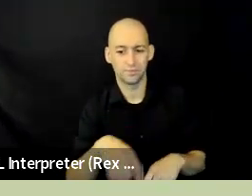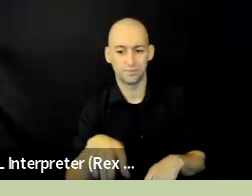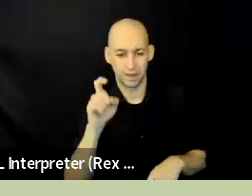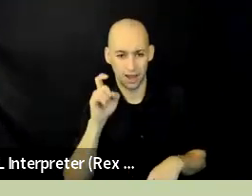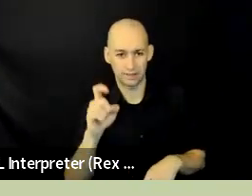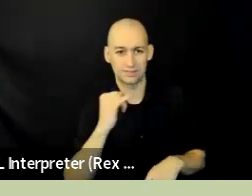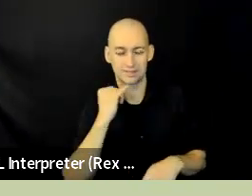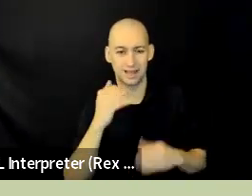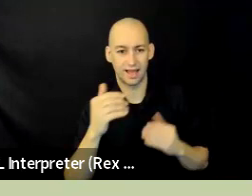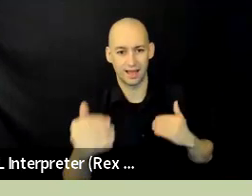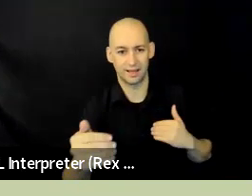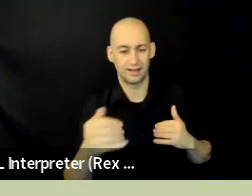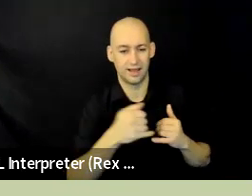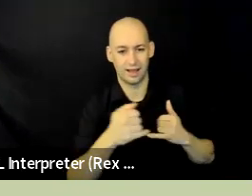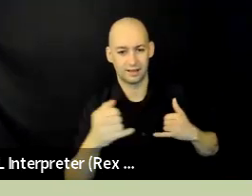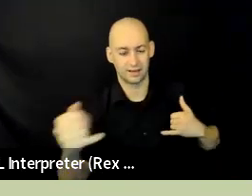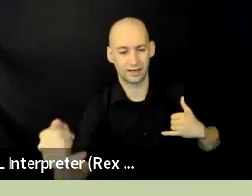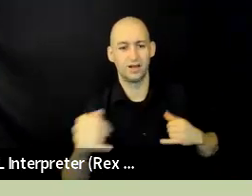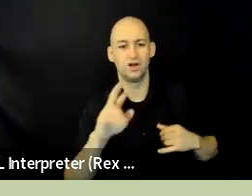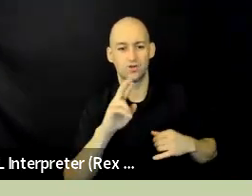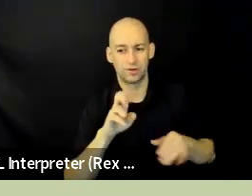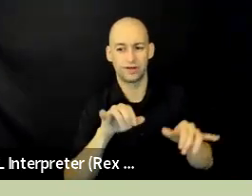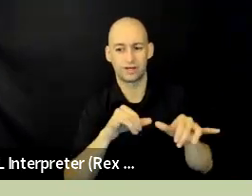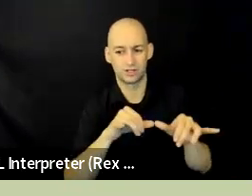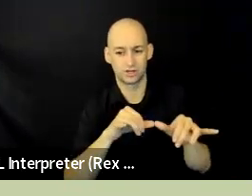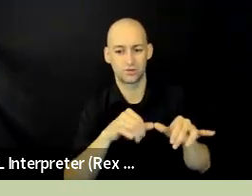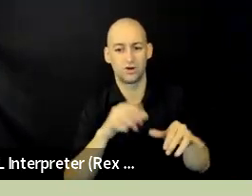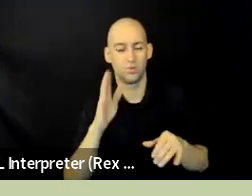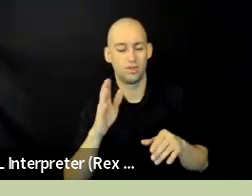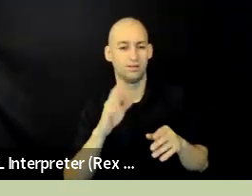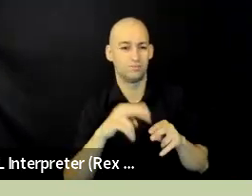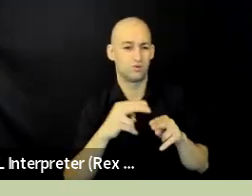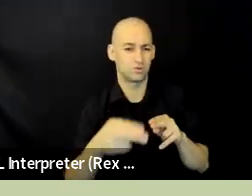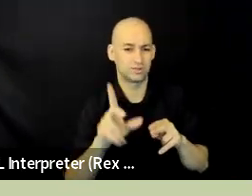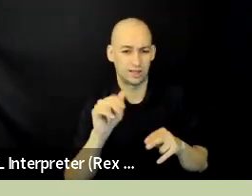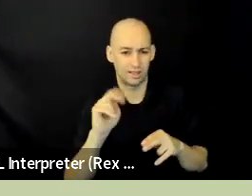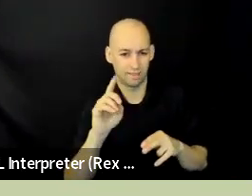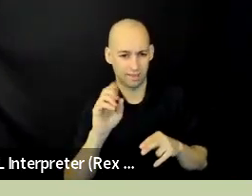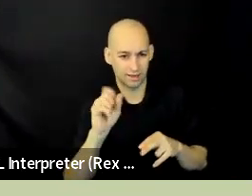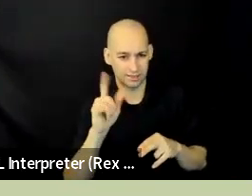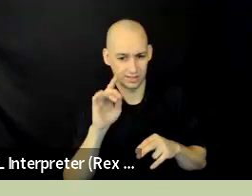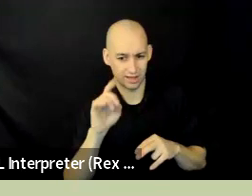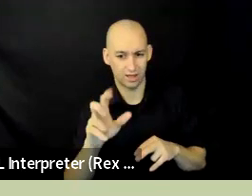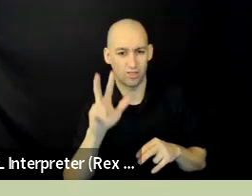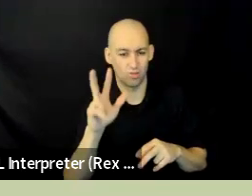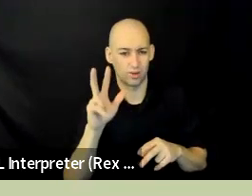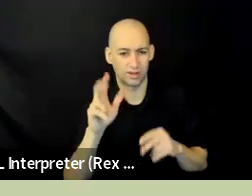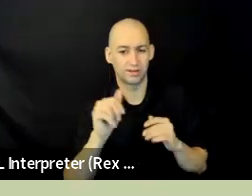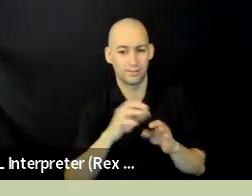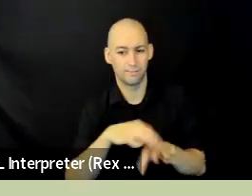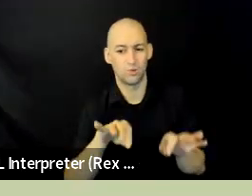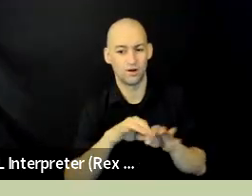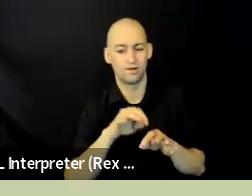is an end-to-end re-engineering of the existing highway that would mitigate the landslide with three major features. One, a